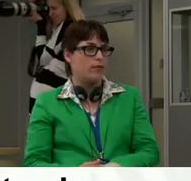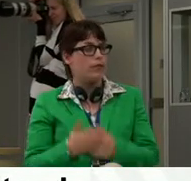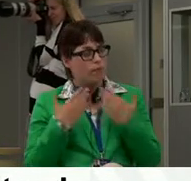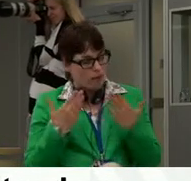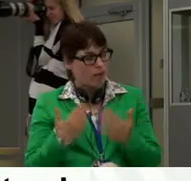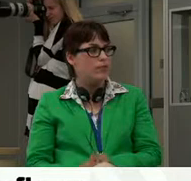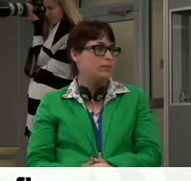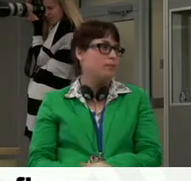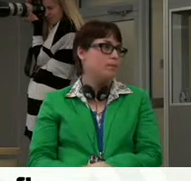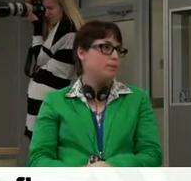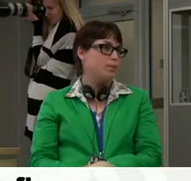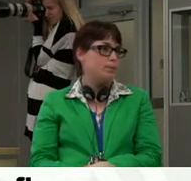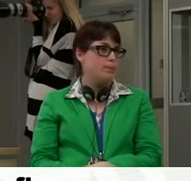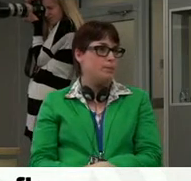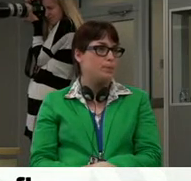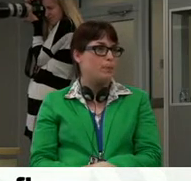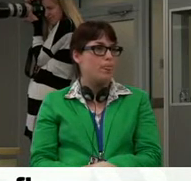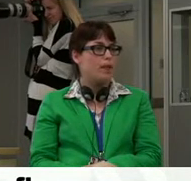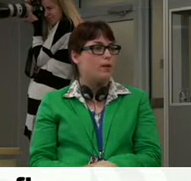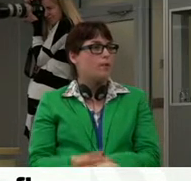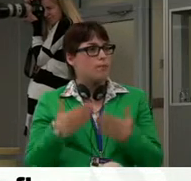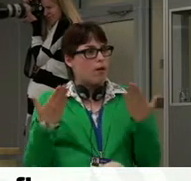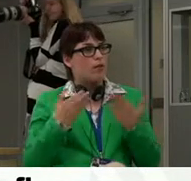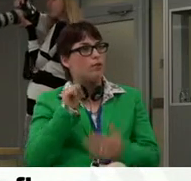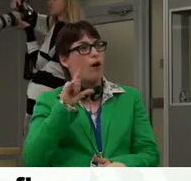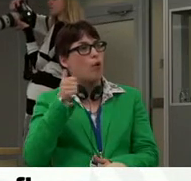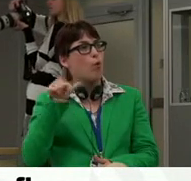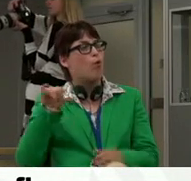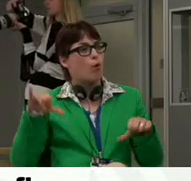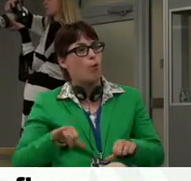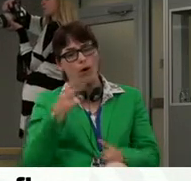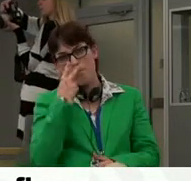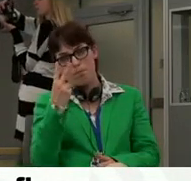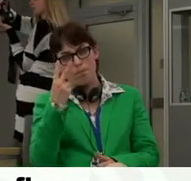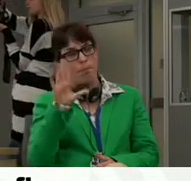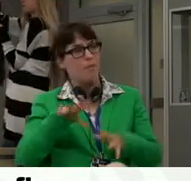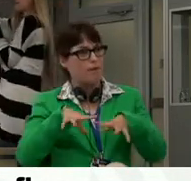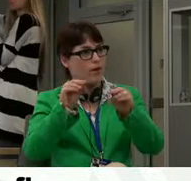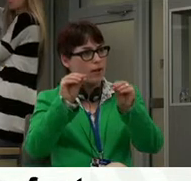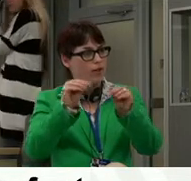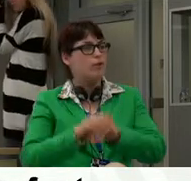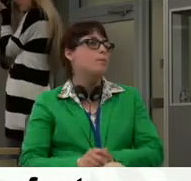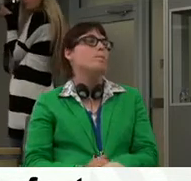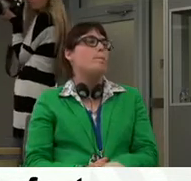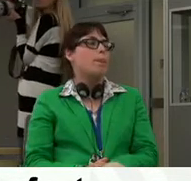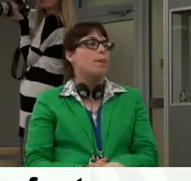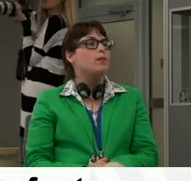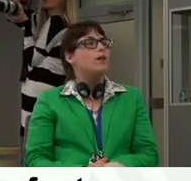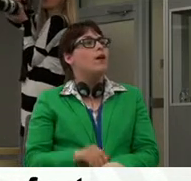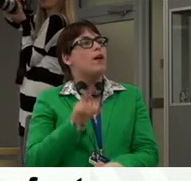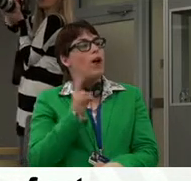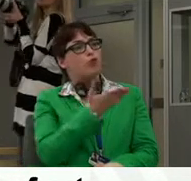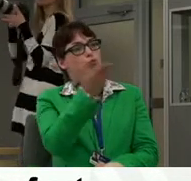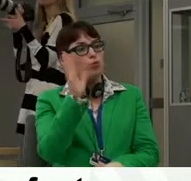And this exhibition consists of pieces of art or crafts made by people with disabilities. Thank you to Mr.